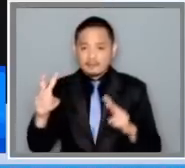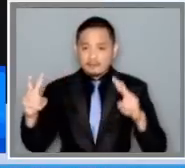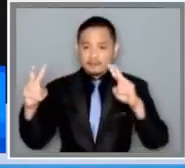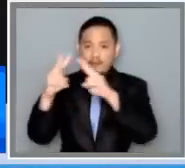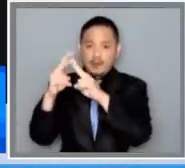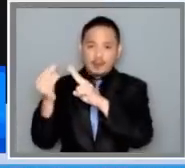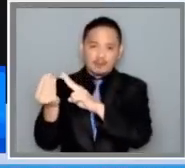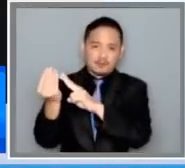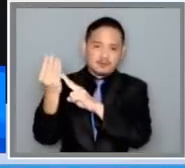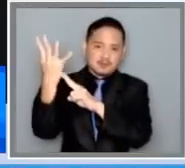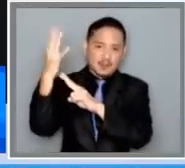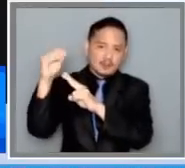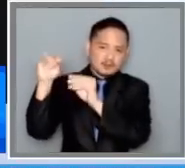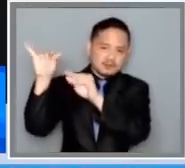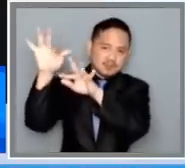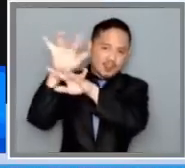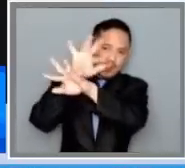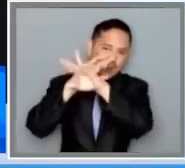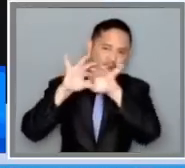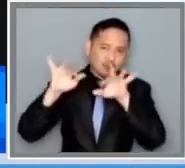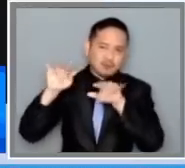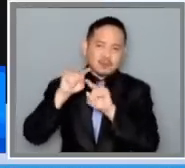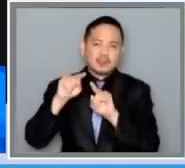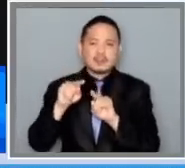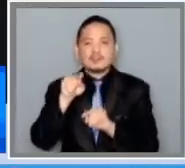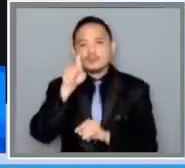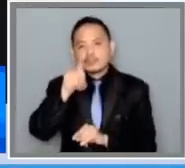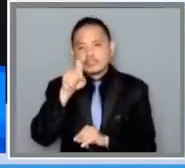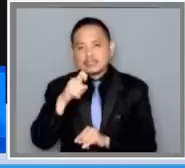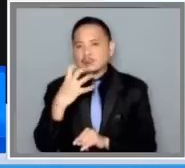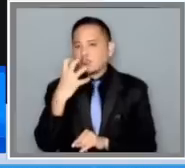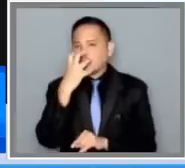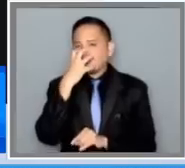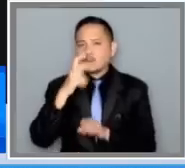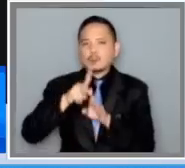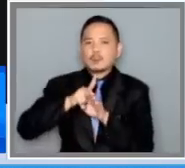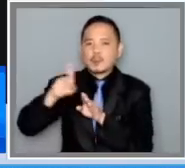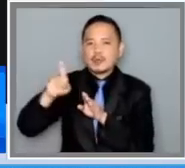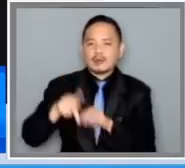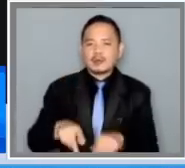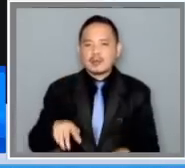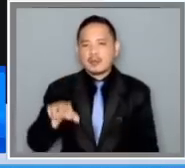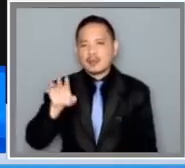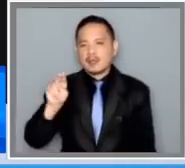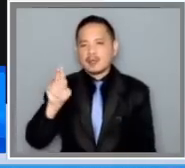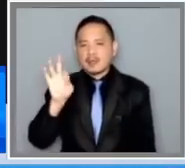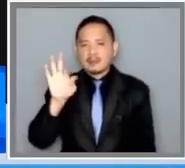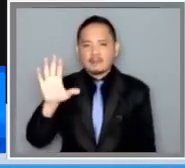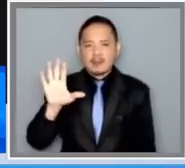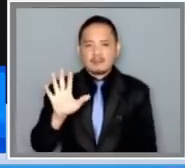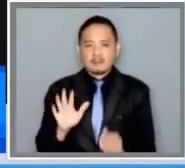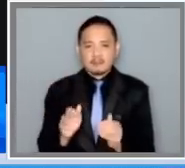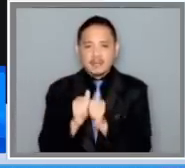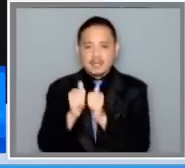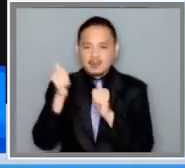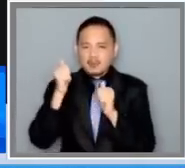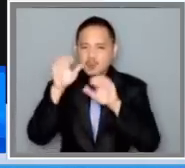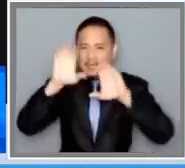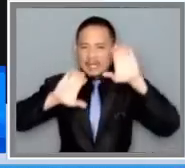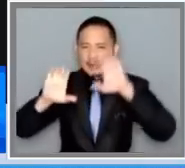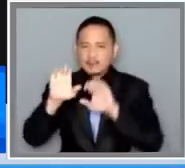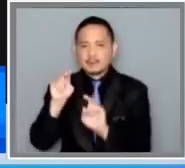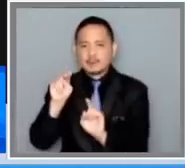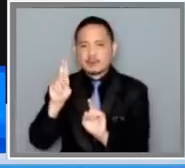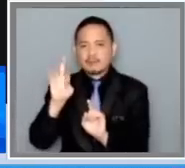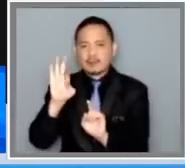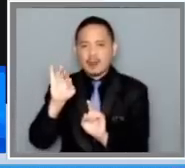ang nasa hangin natin, ang advice is to wear N95 kasi maliliit din ang particles ng sulfur dioxide. Ano? If we're talking